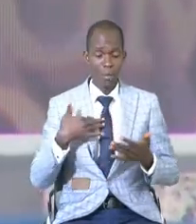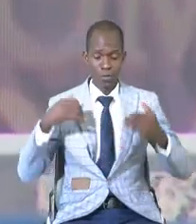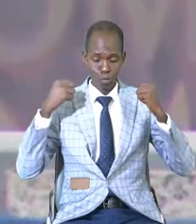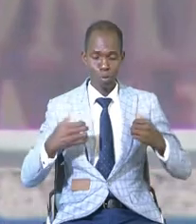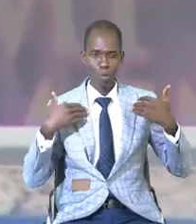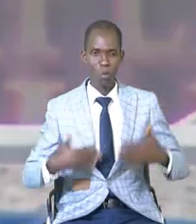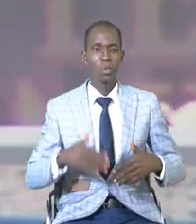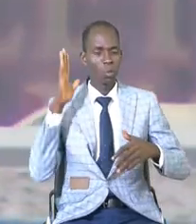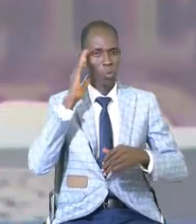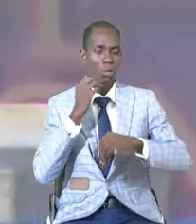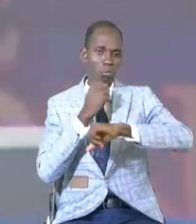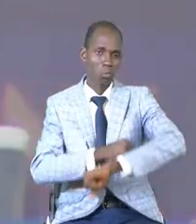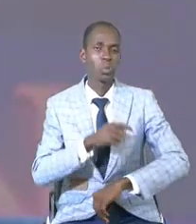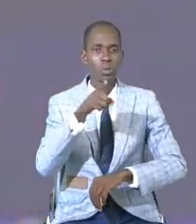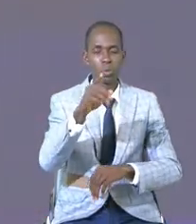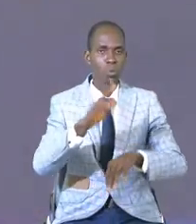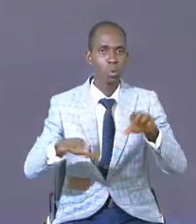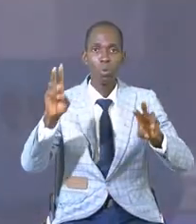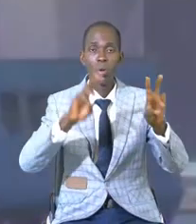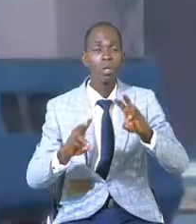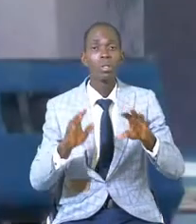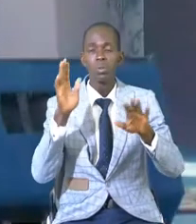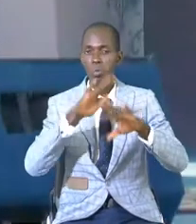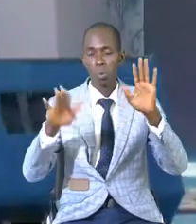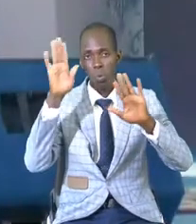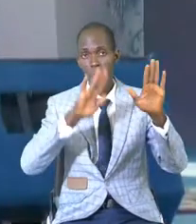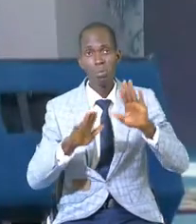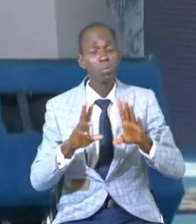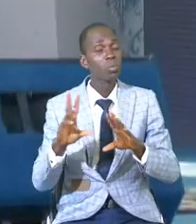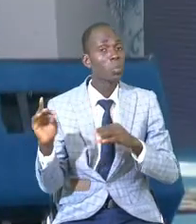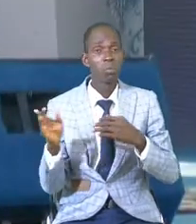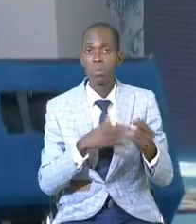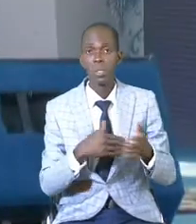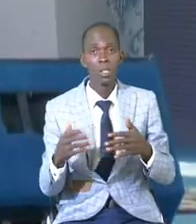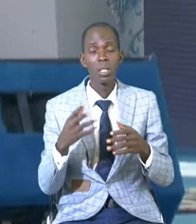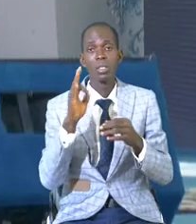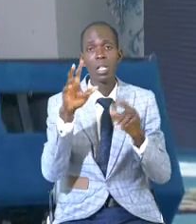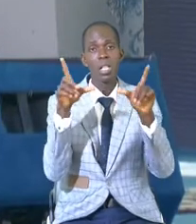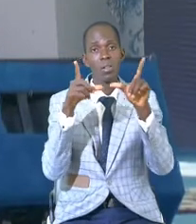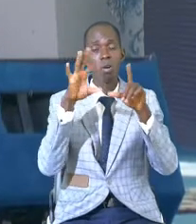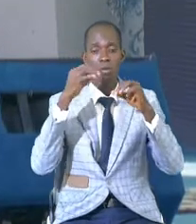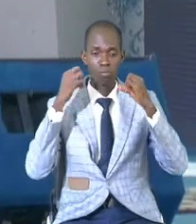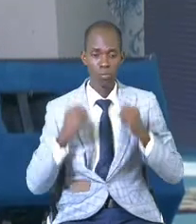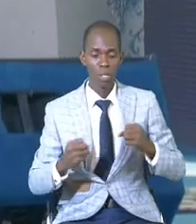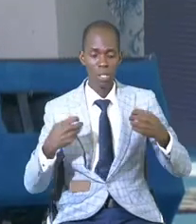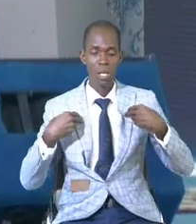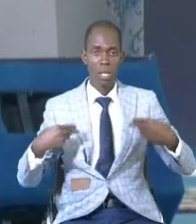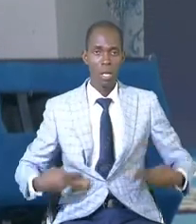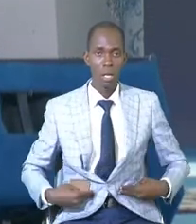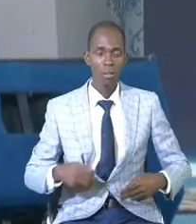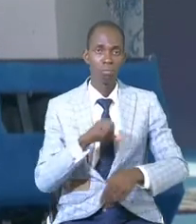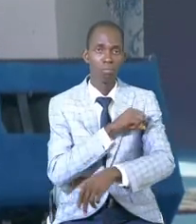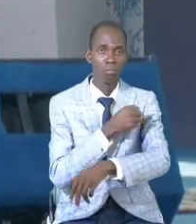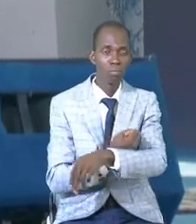for yourself. Whatever level of health you have, or strength you have, or power you have, of knowledge you